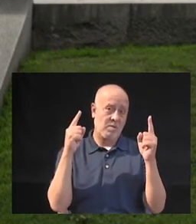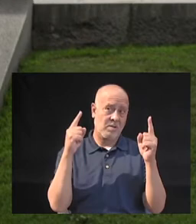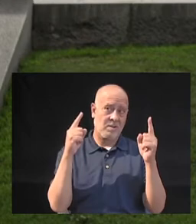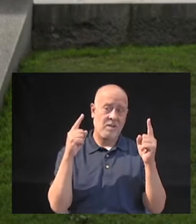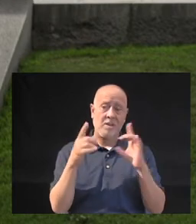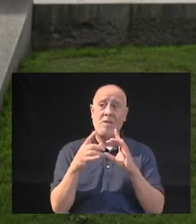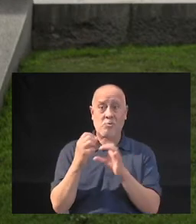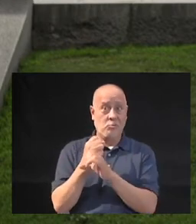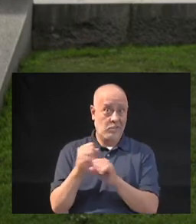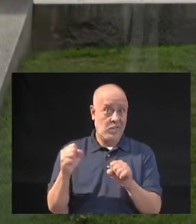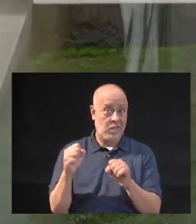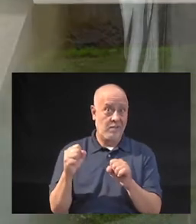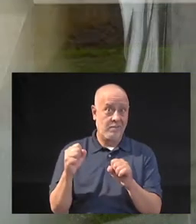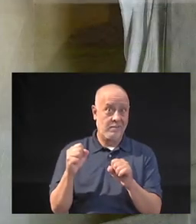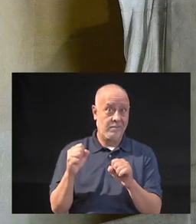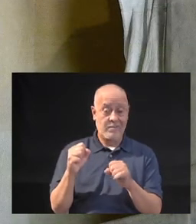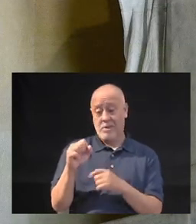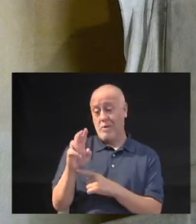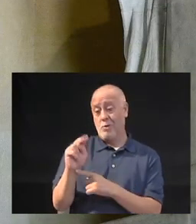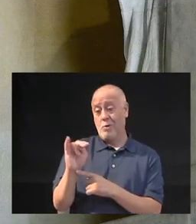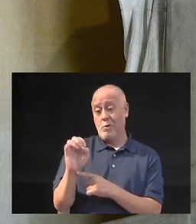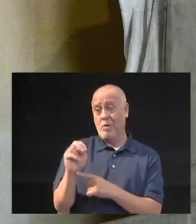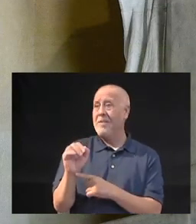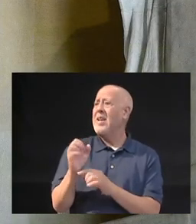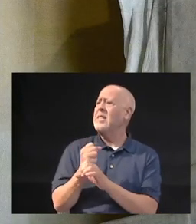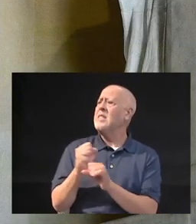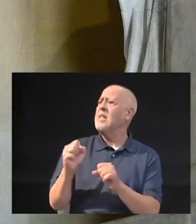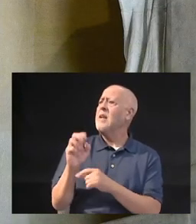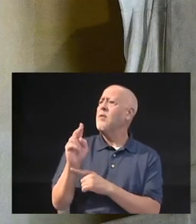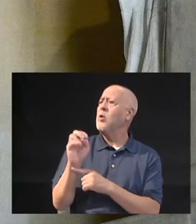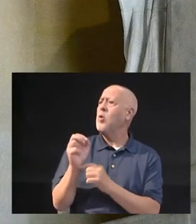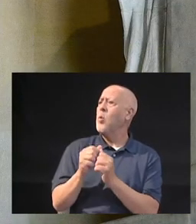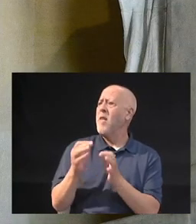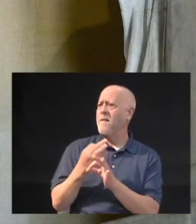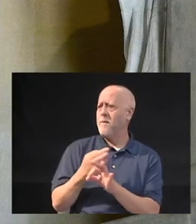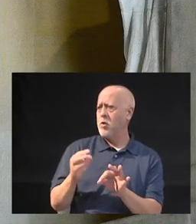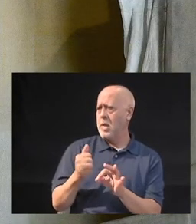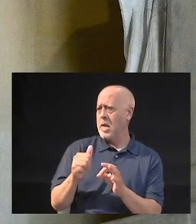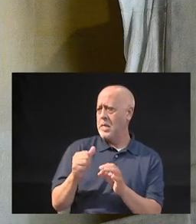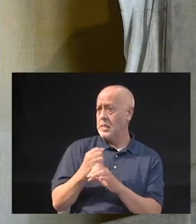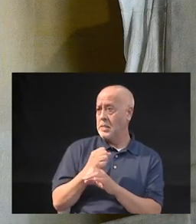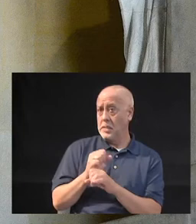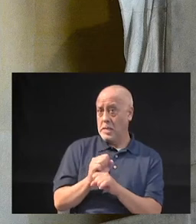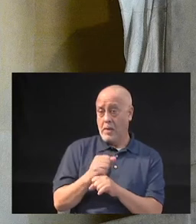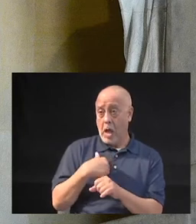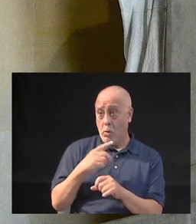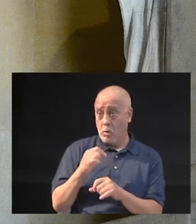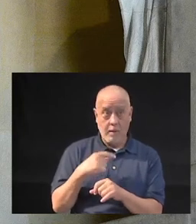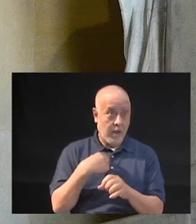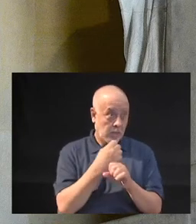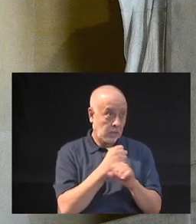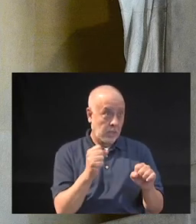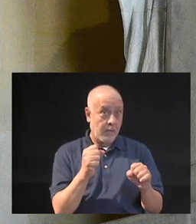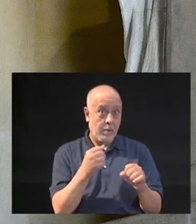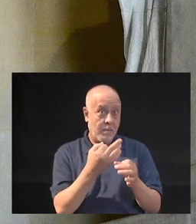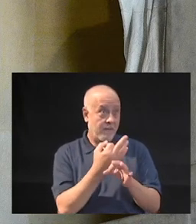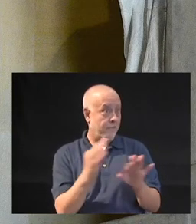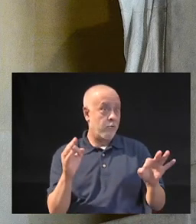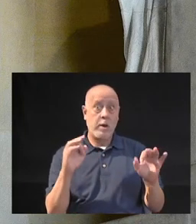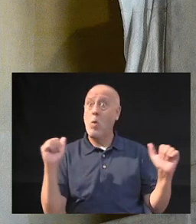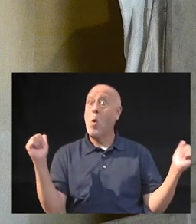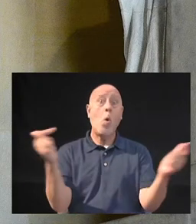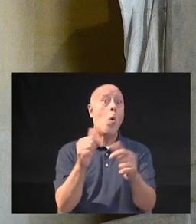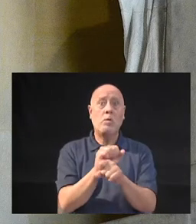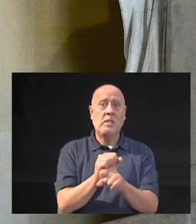is to save the Union. He says, if I could save the Union without freeing any slaves, I would do it. And if I could save it by freeing all